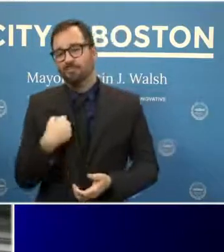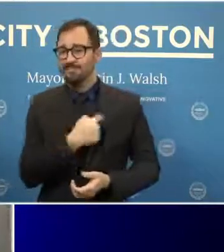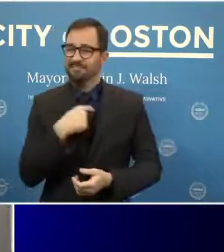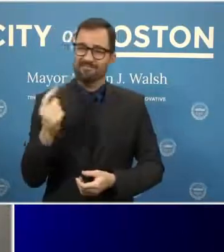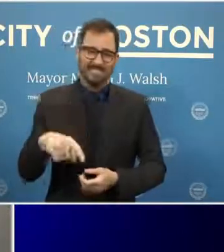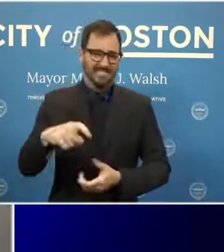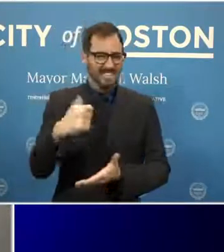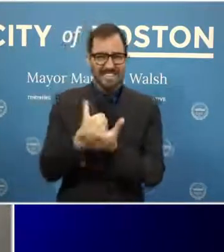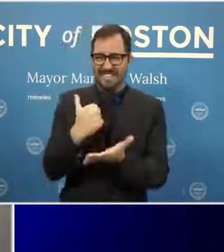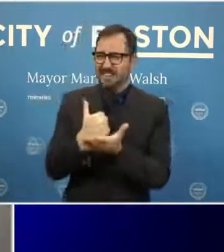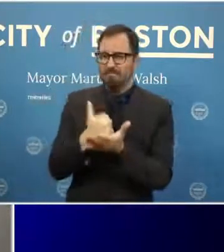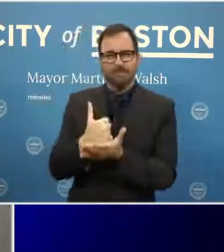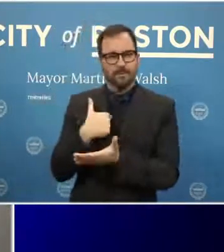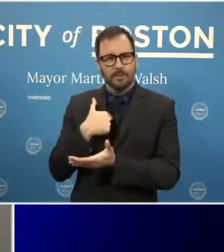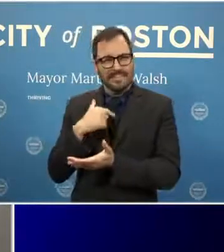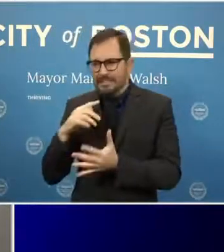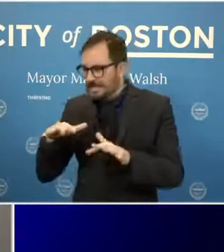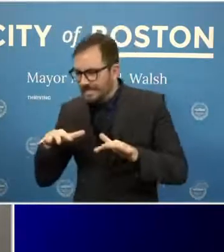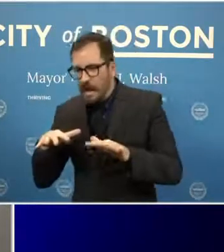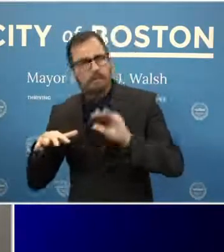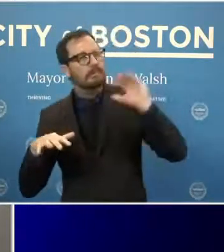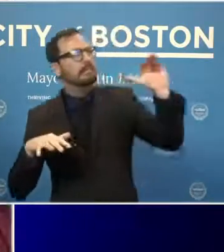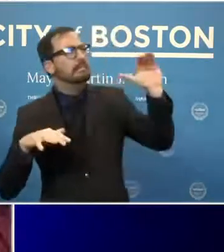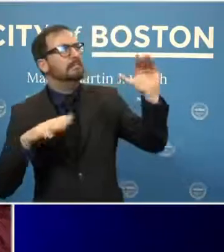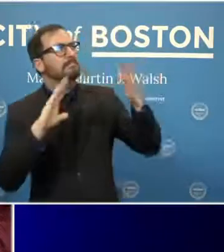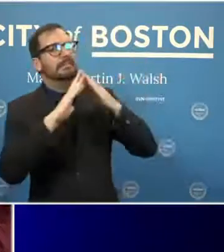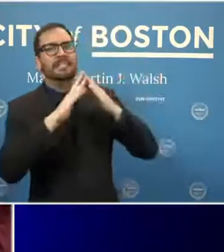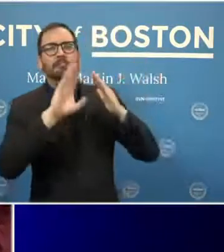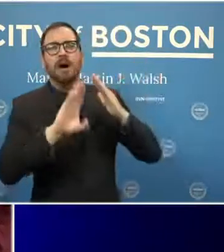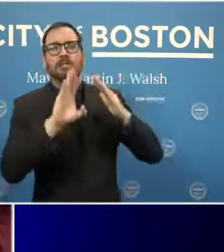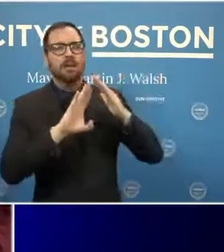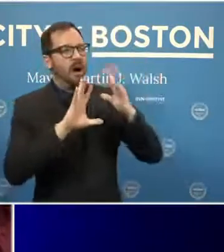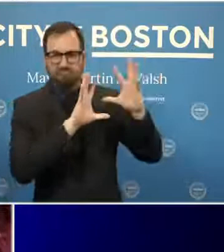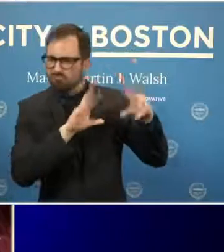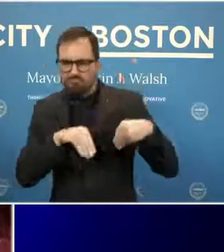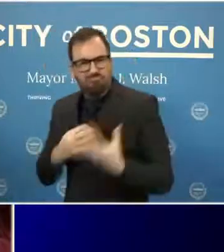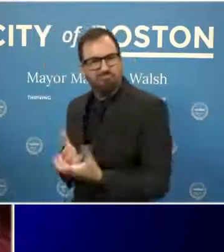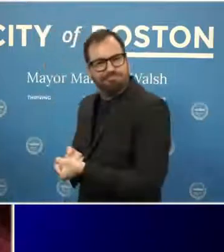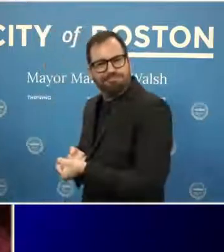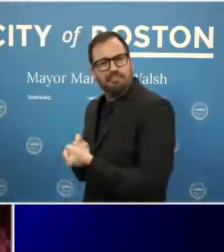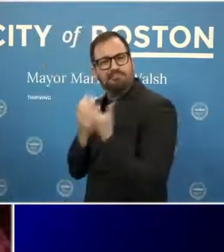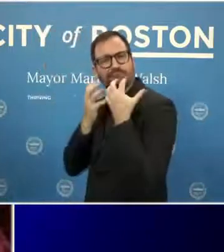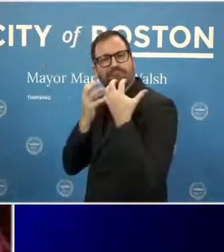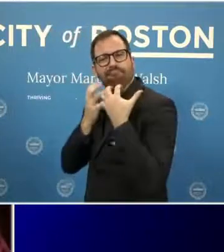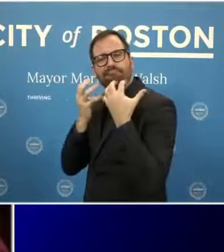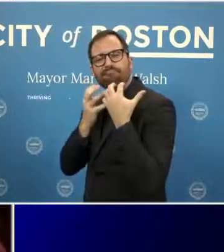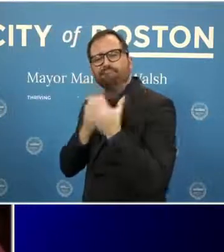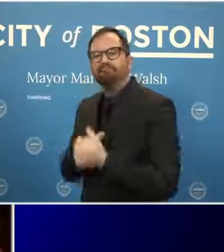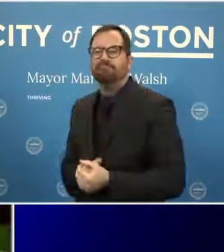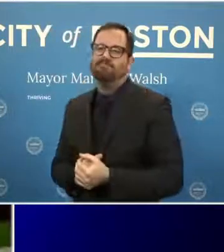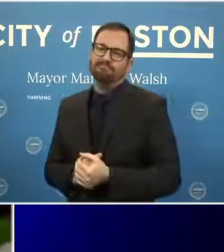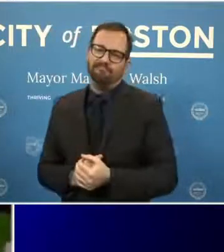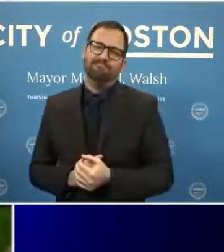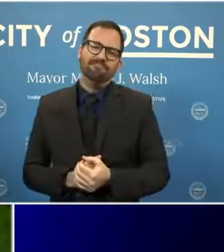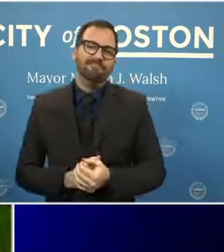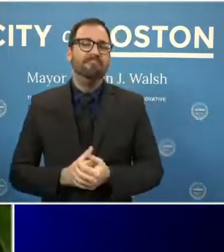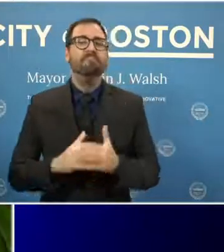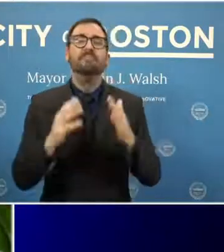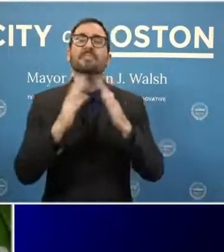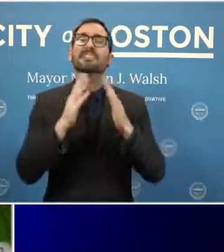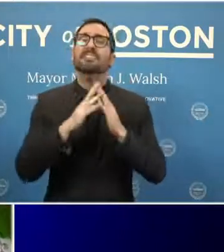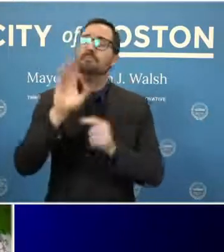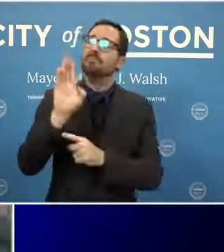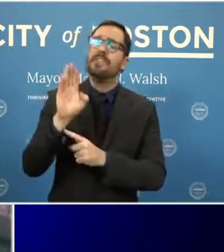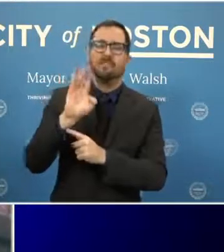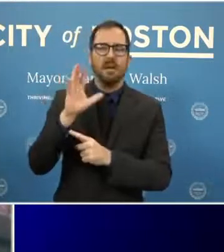seniors, especially during this pandemic time. I've never had to go out shopping for food because they make sure that they bring the food once